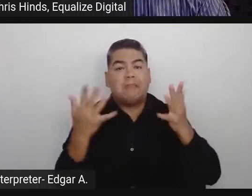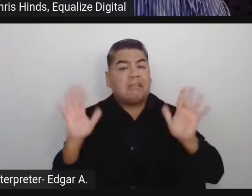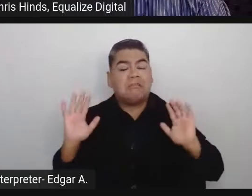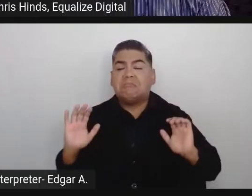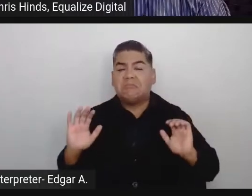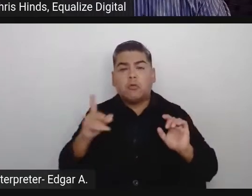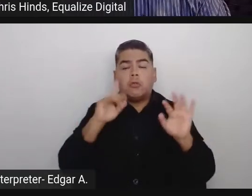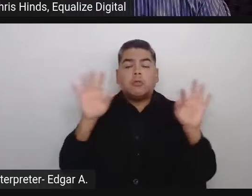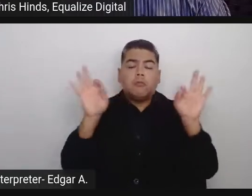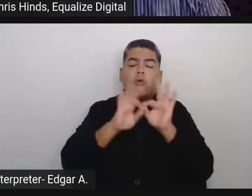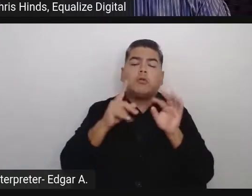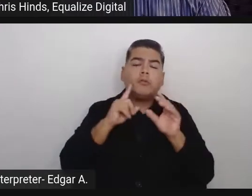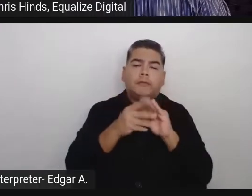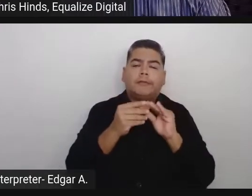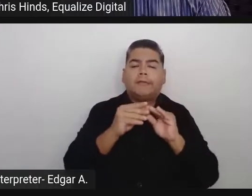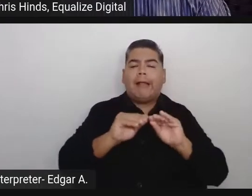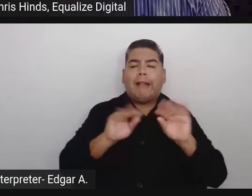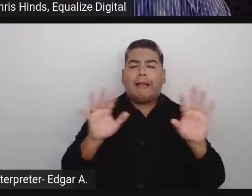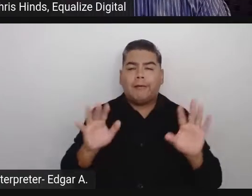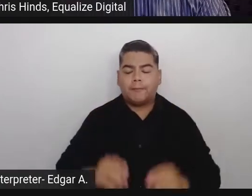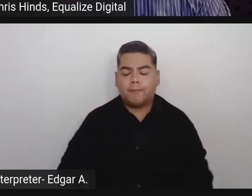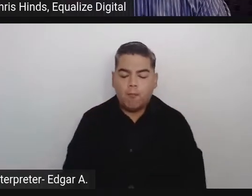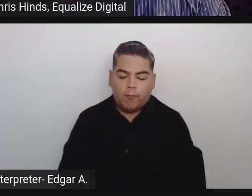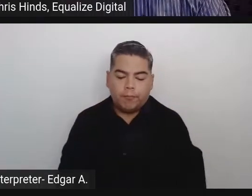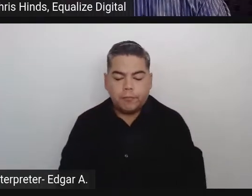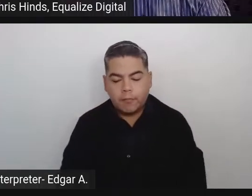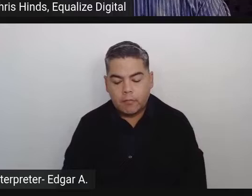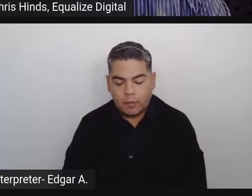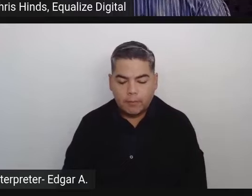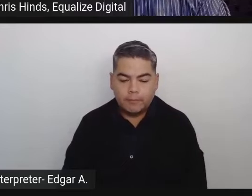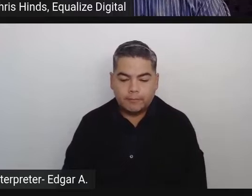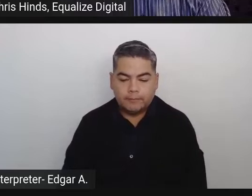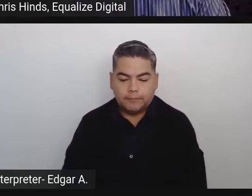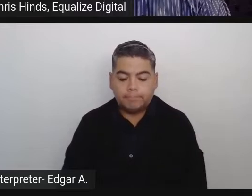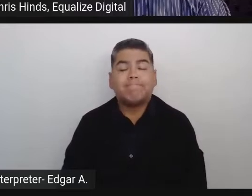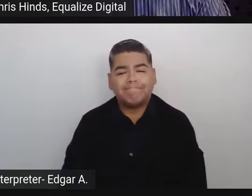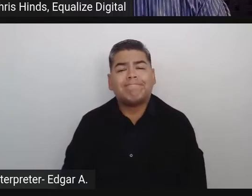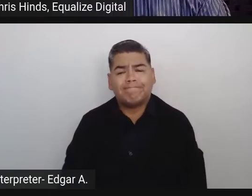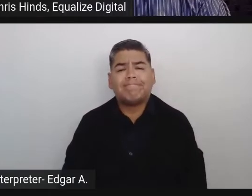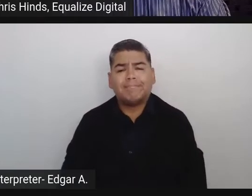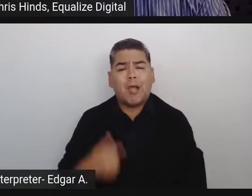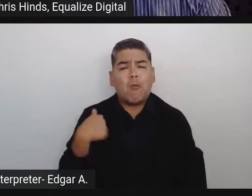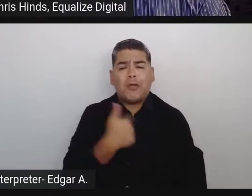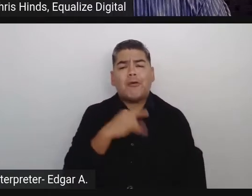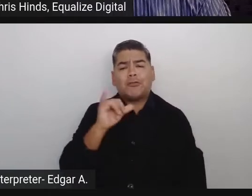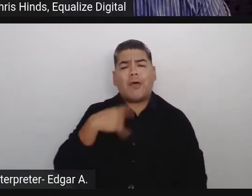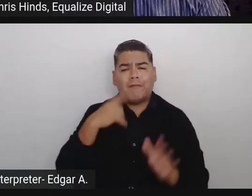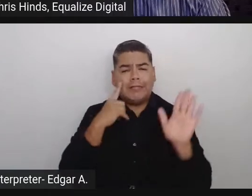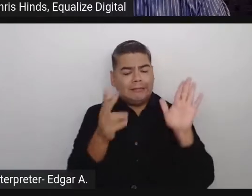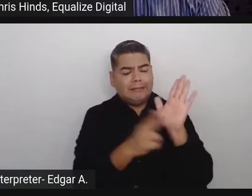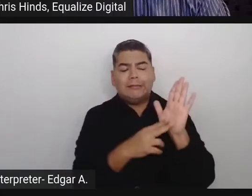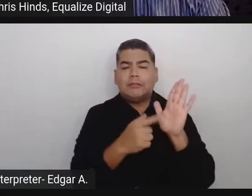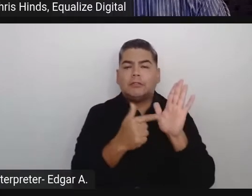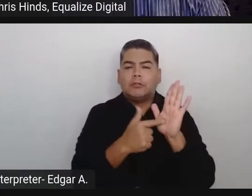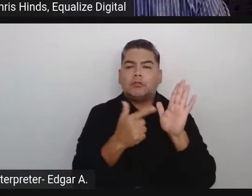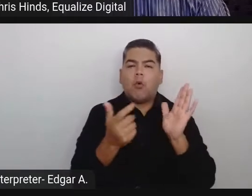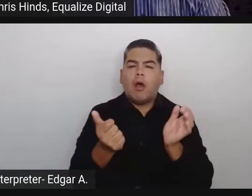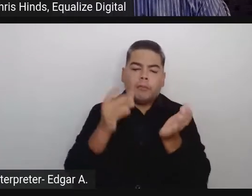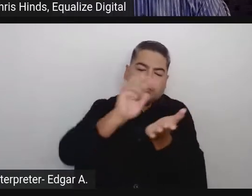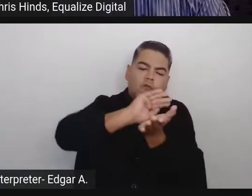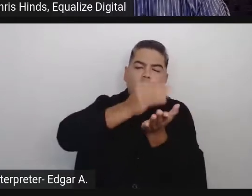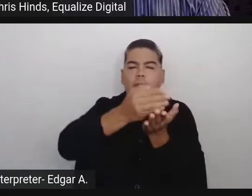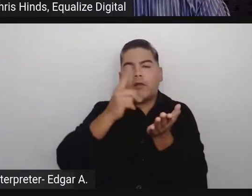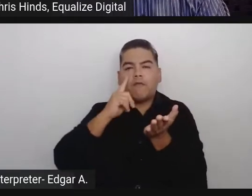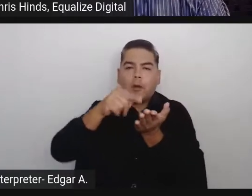something in our contract that limits our damages to the amount paid and stuff like that. So like you're not getting into